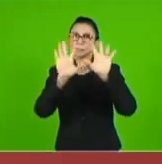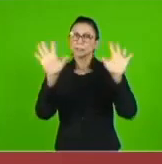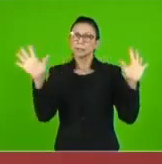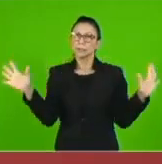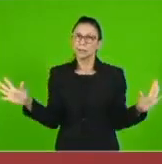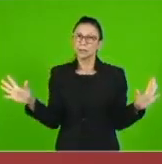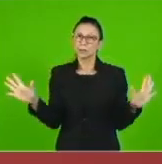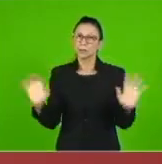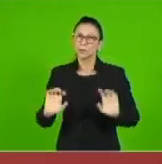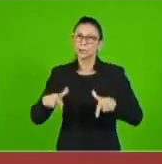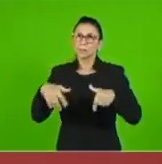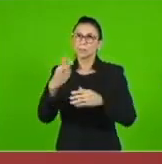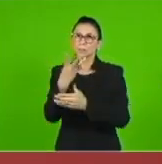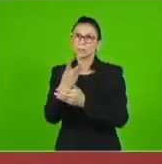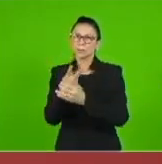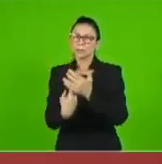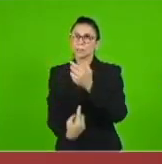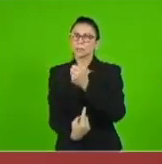promoted by the Trinity.